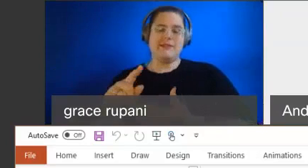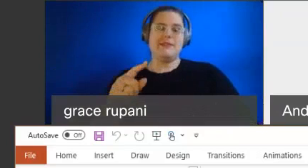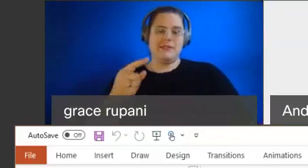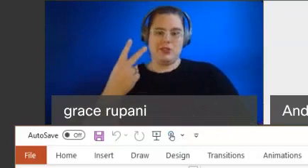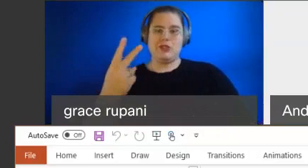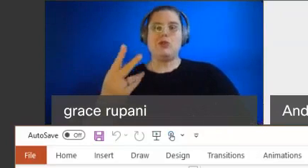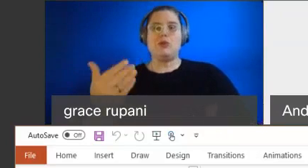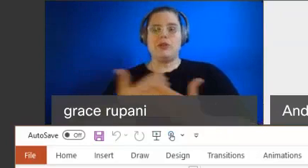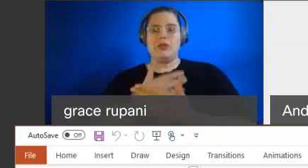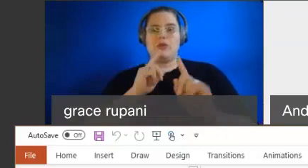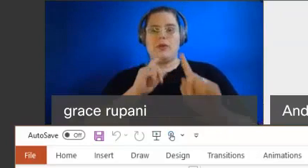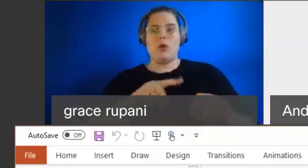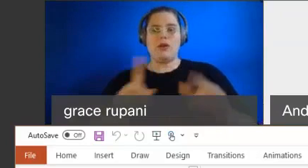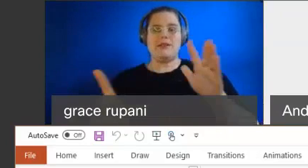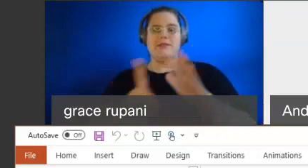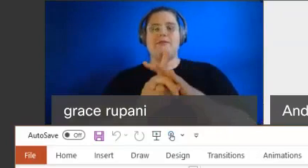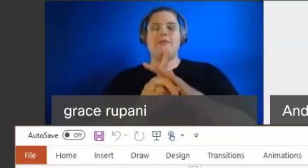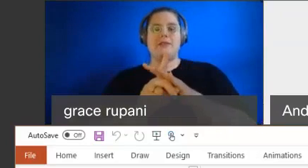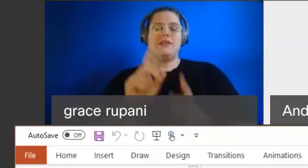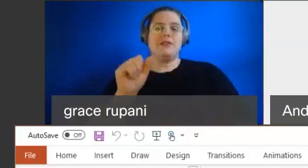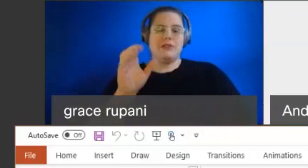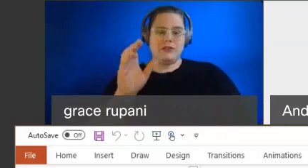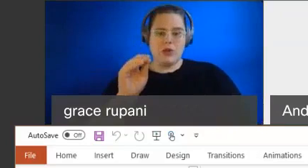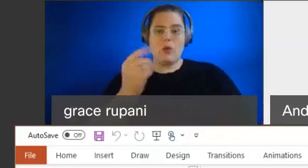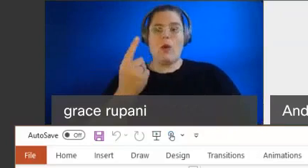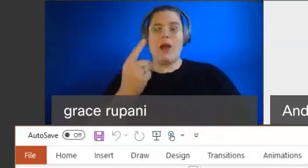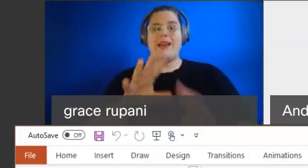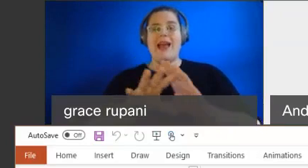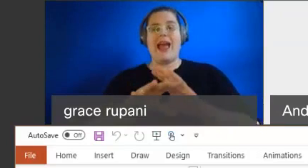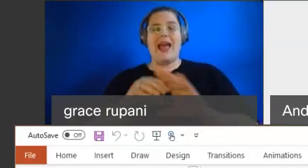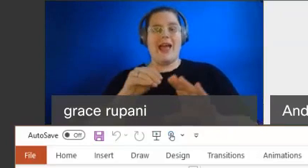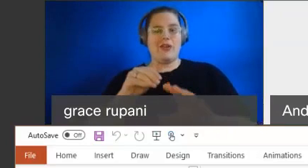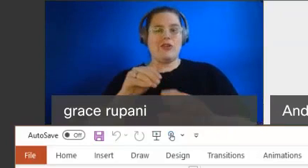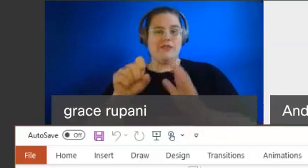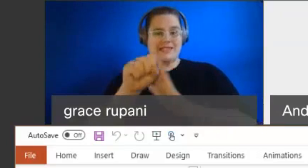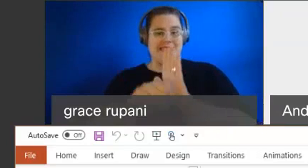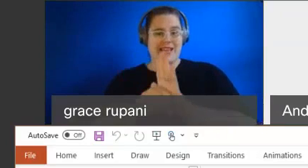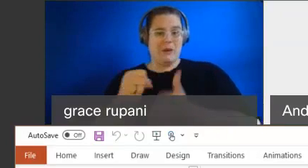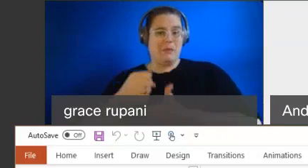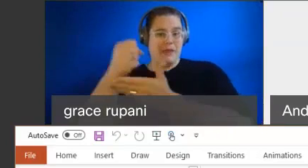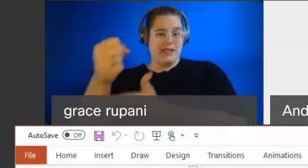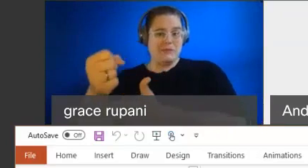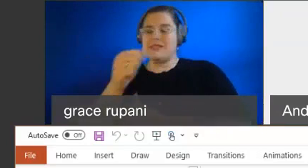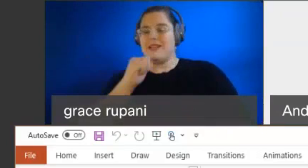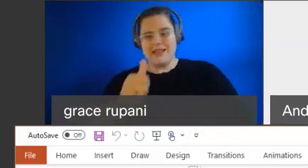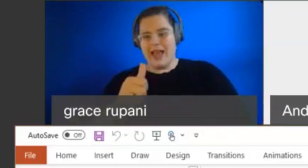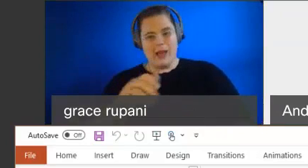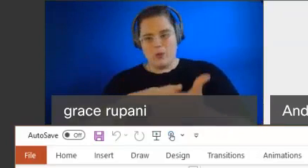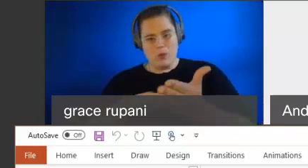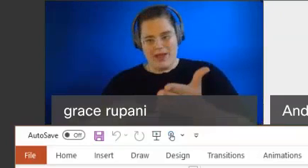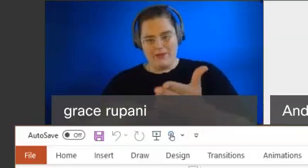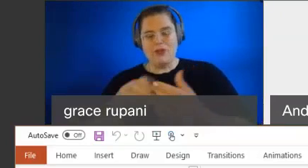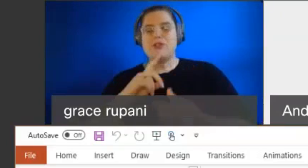reports, one of an out-of-state placement that's not a waiver placement, so it's listed separately. It's not